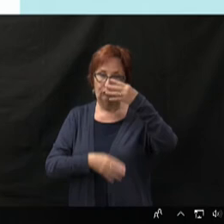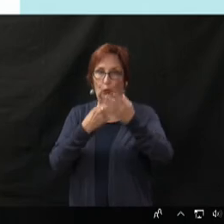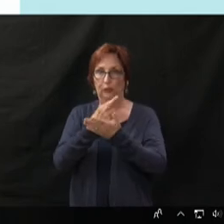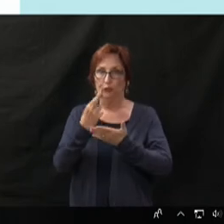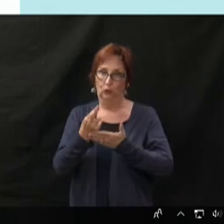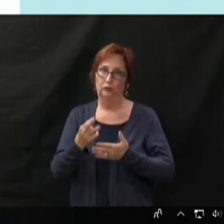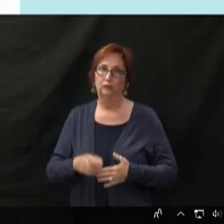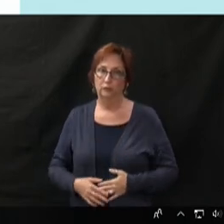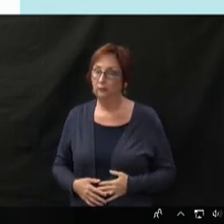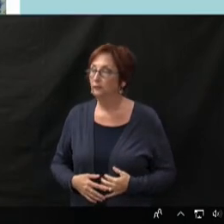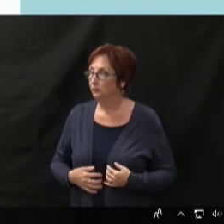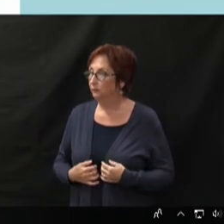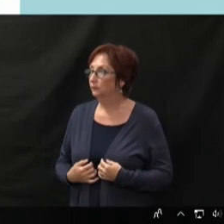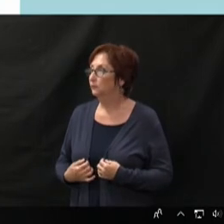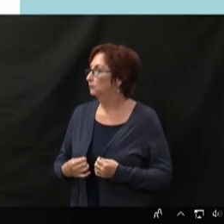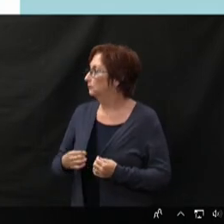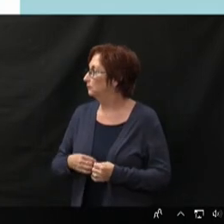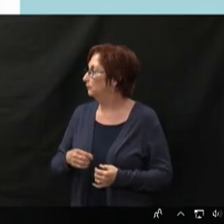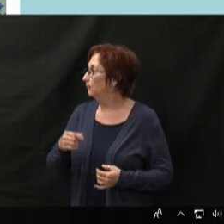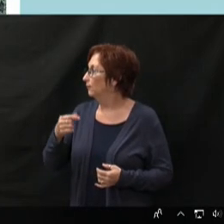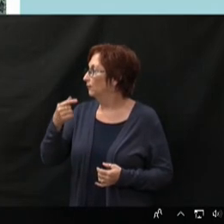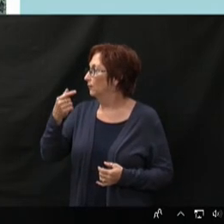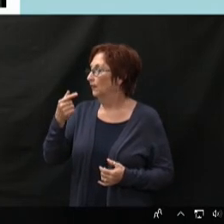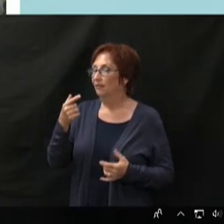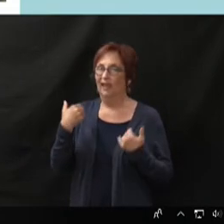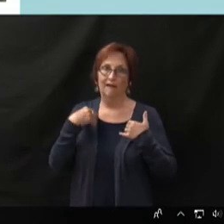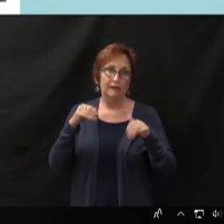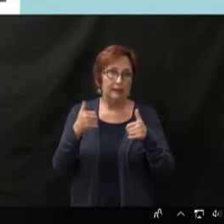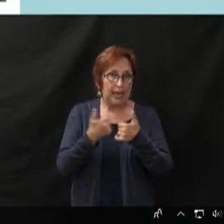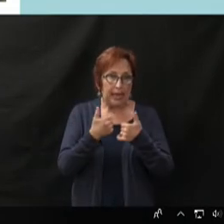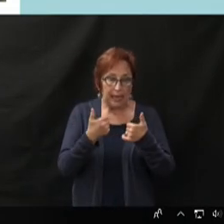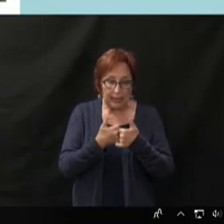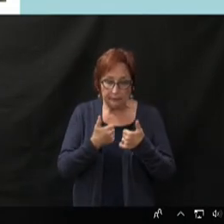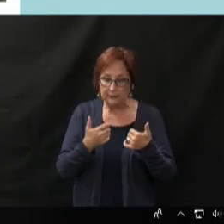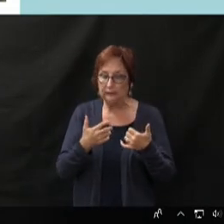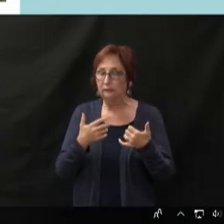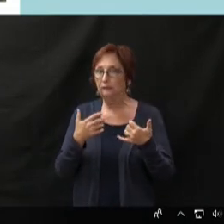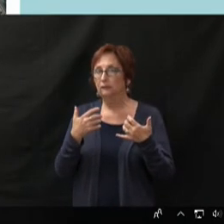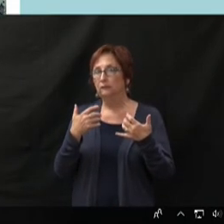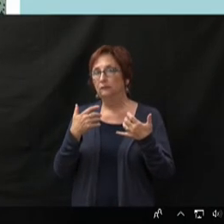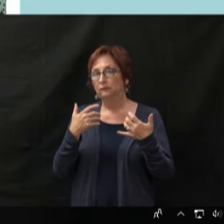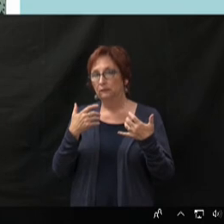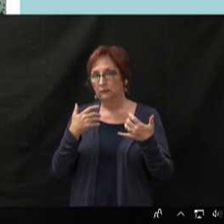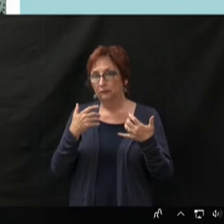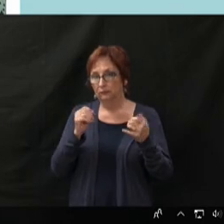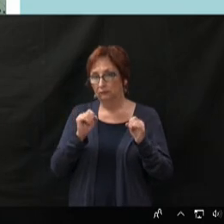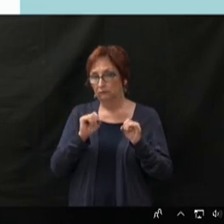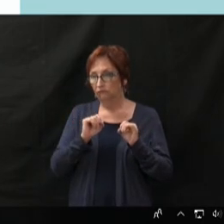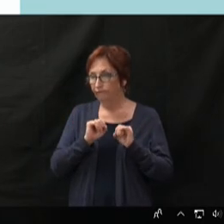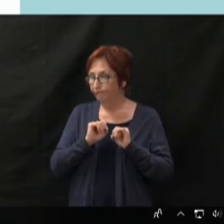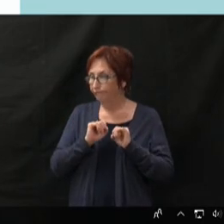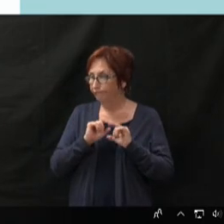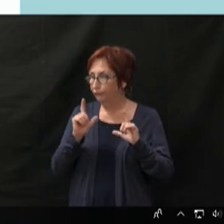She's got games, all sorts of games.